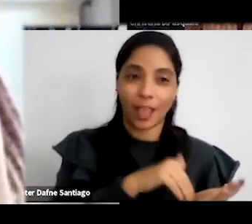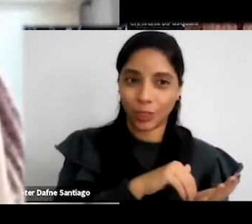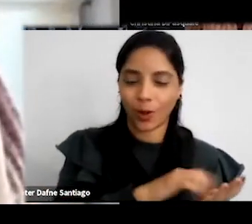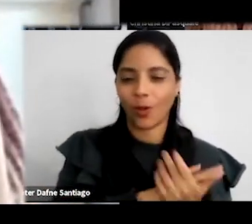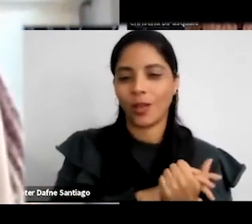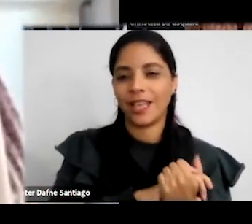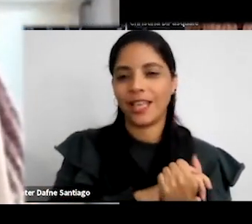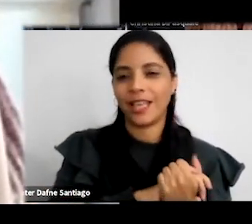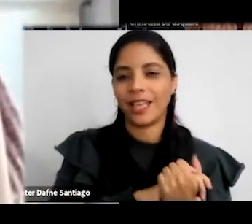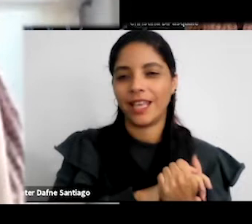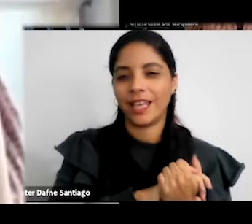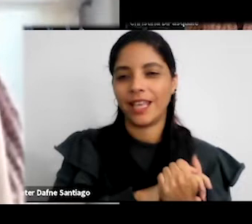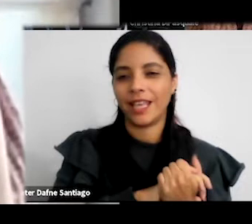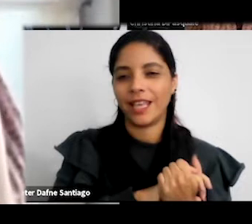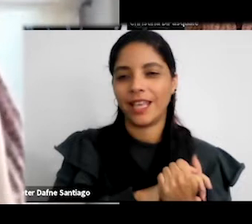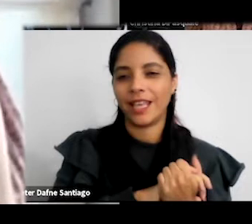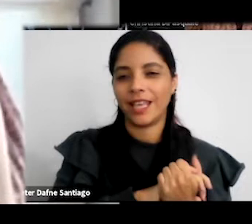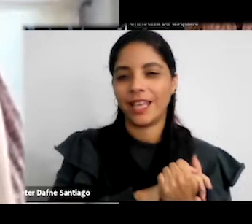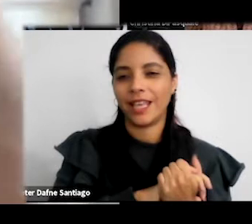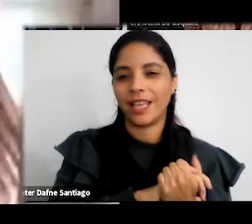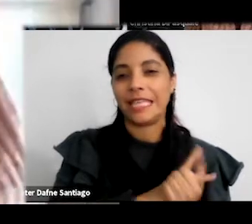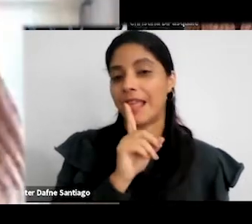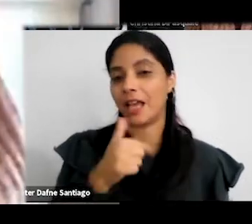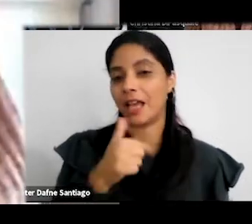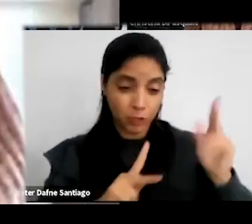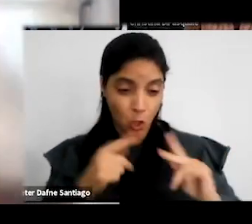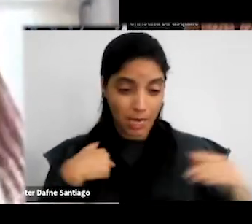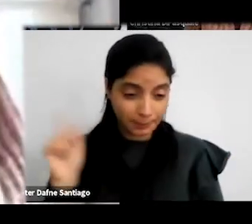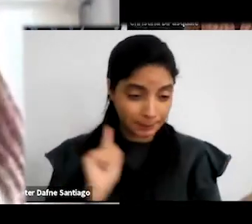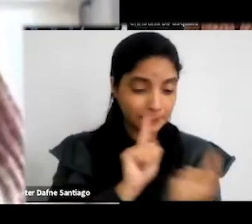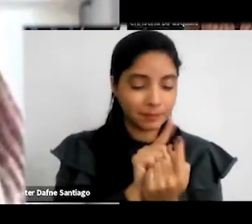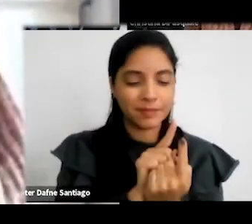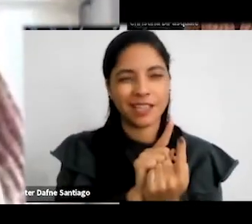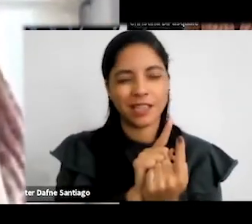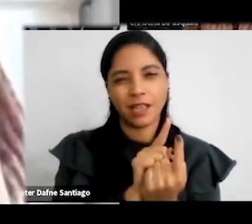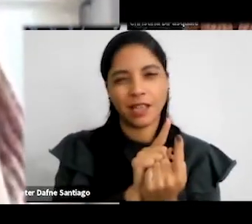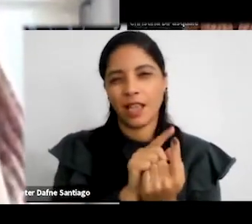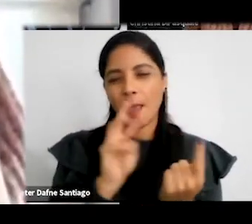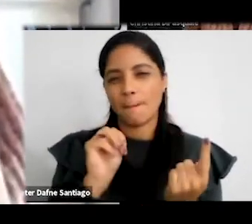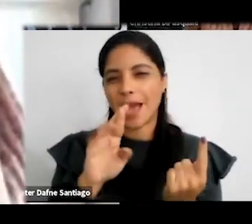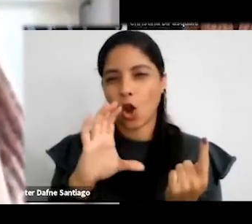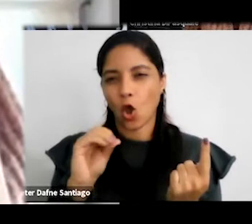the first folks that I met were Marcos Dimas, Taya Boricua,